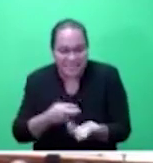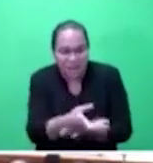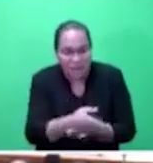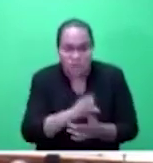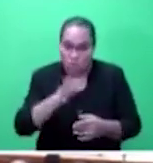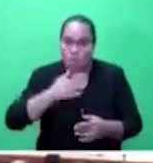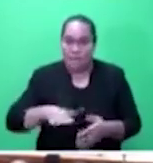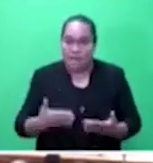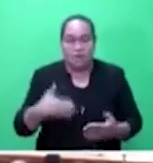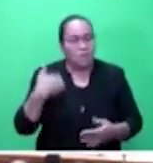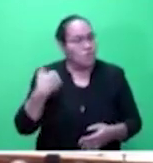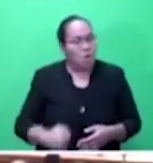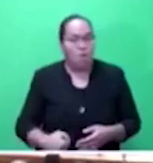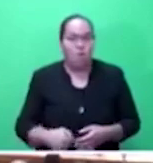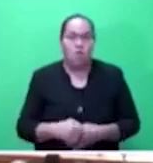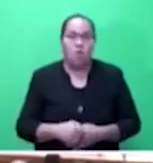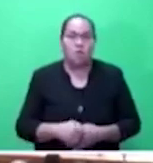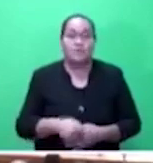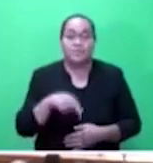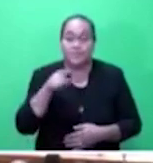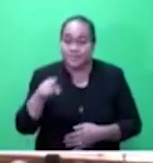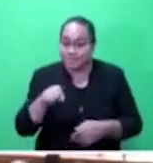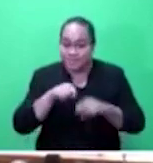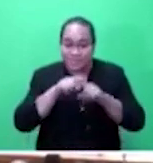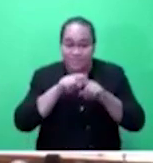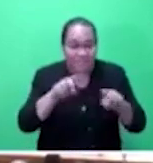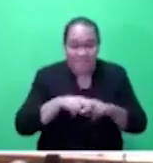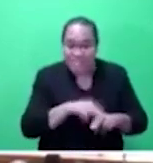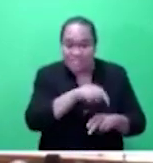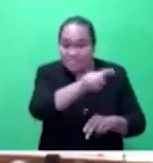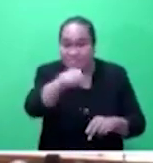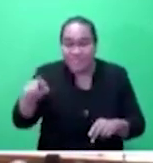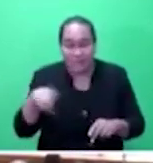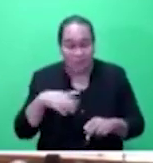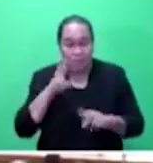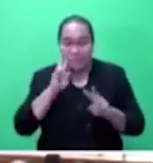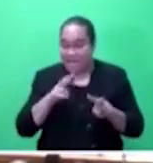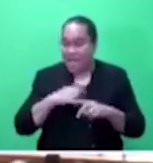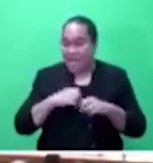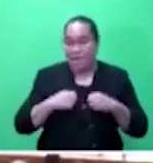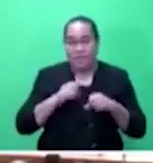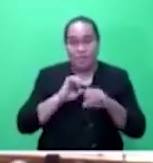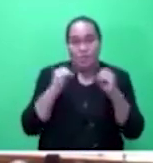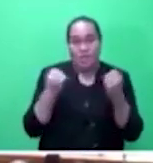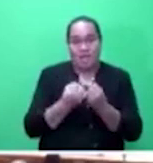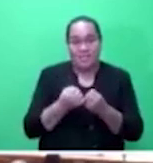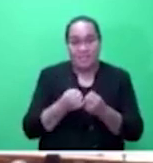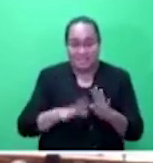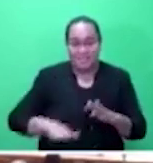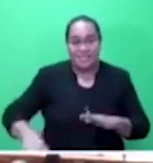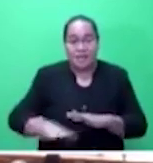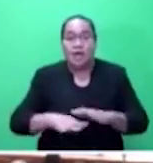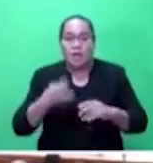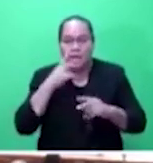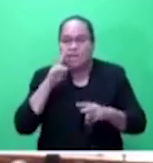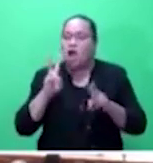in time? No. Across Fiji, Mr. Speaker, so also, given our social setting in Fiji, across Fiji, it's common to